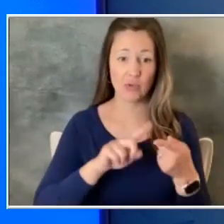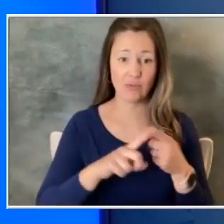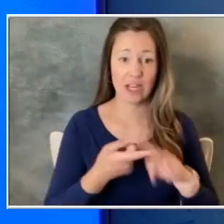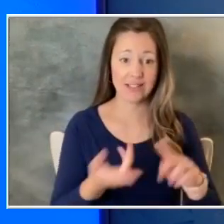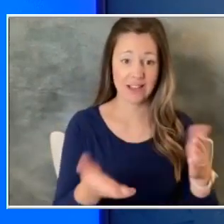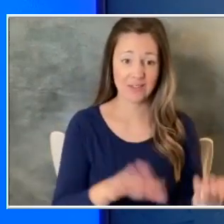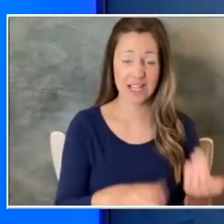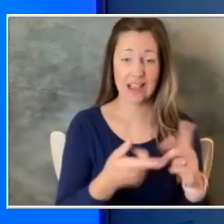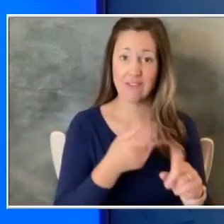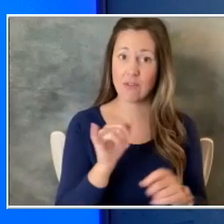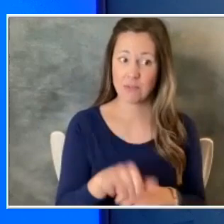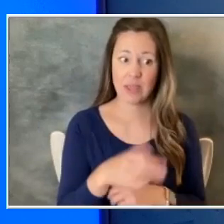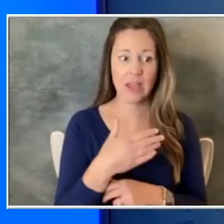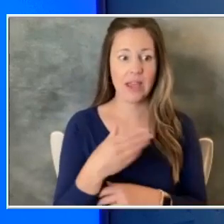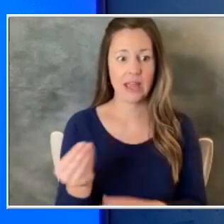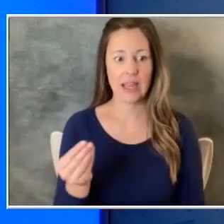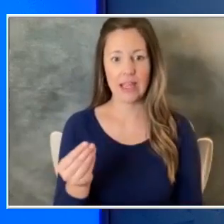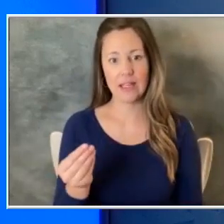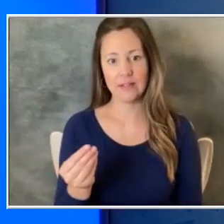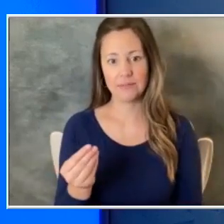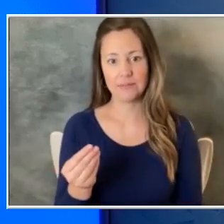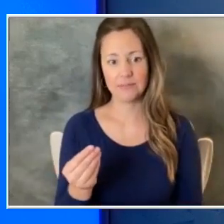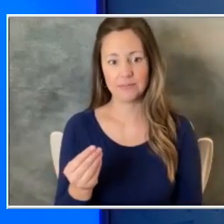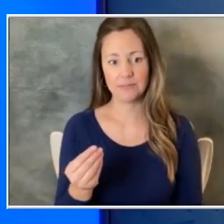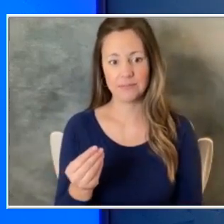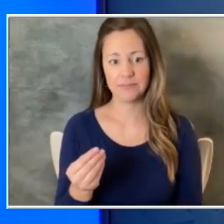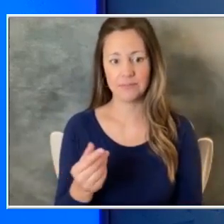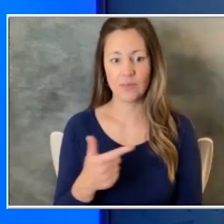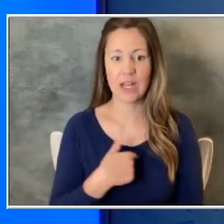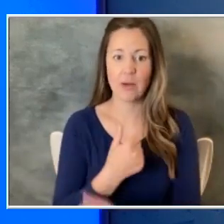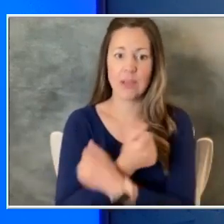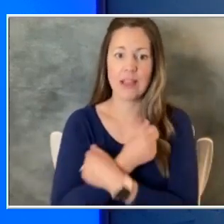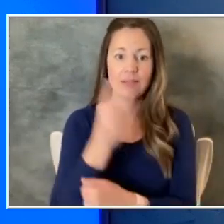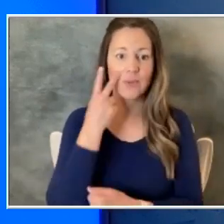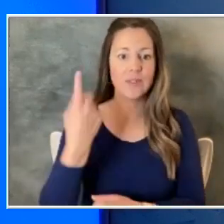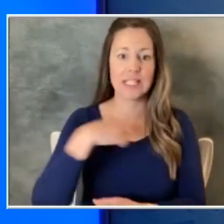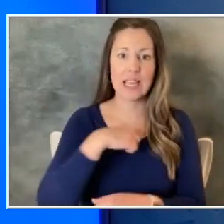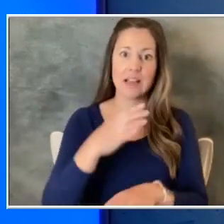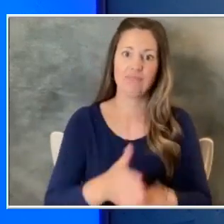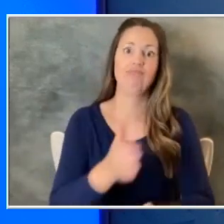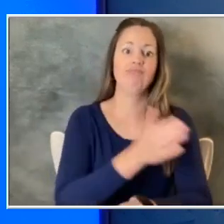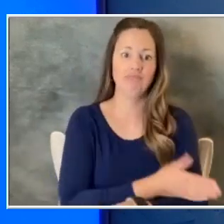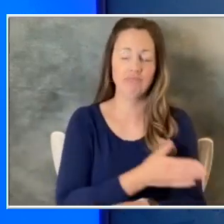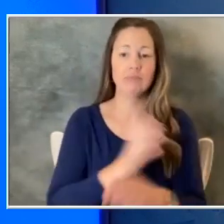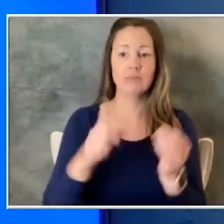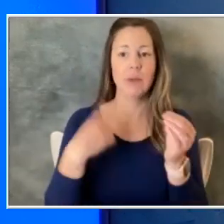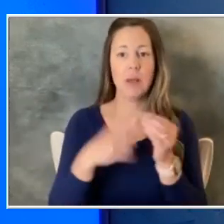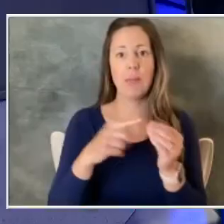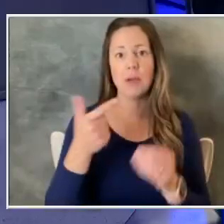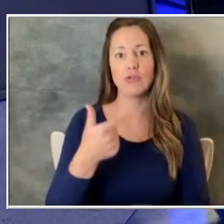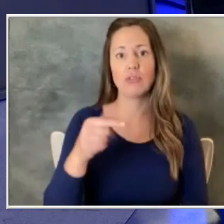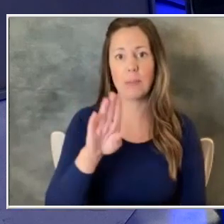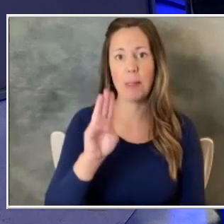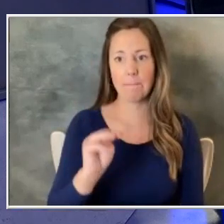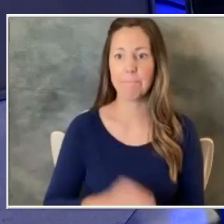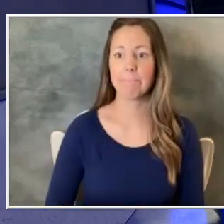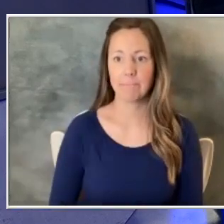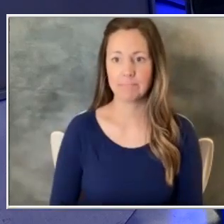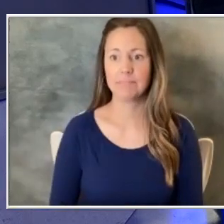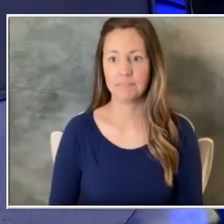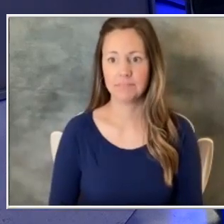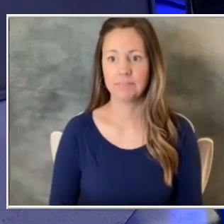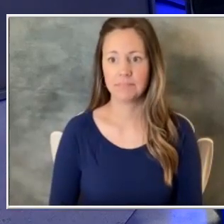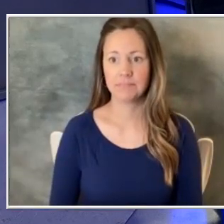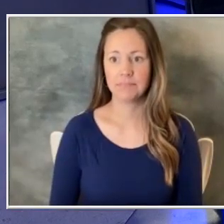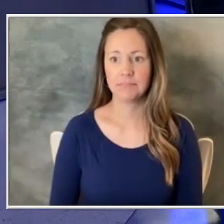disease, and I would love to see us make progress against GBM. Let's talk about